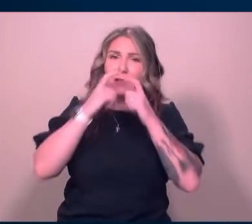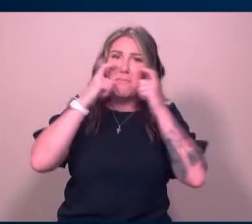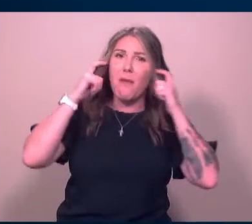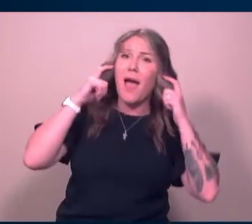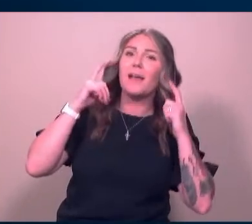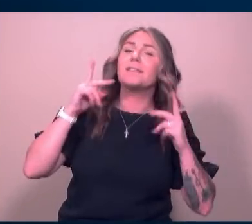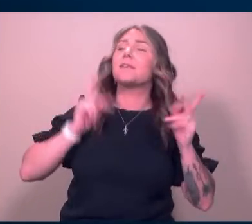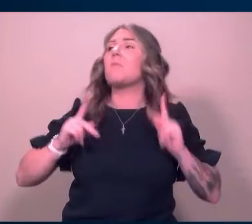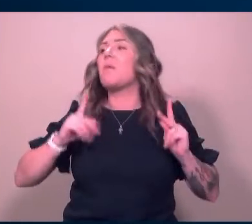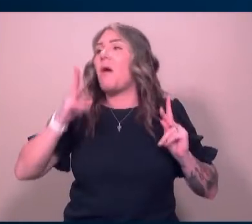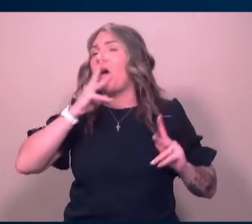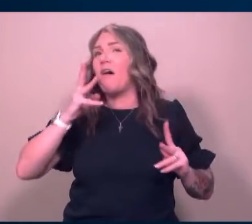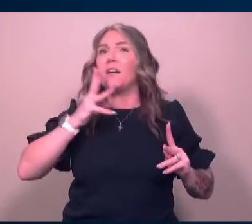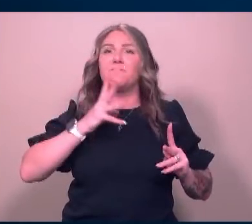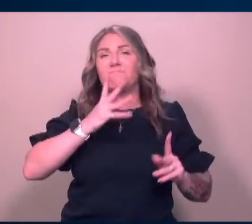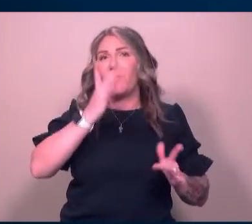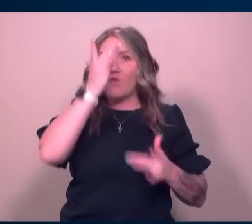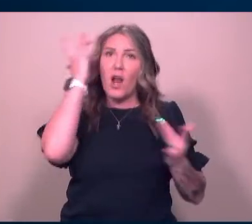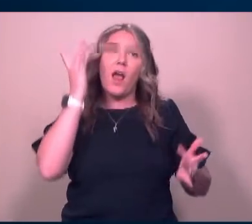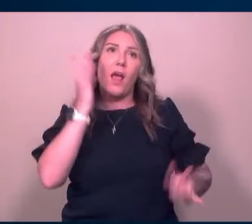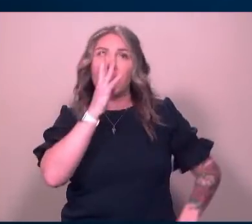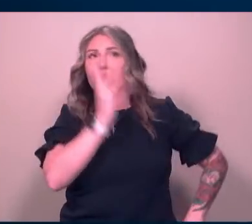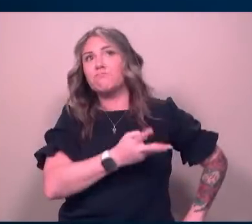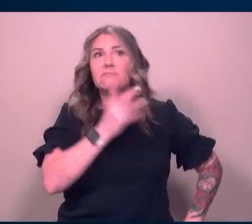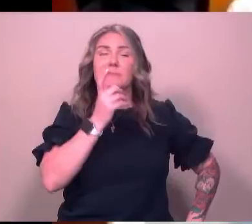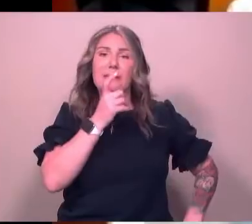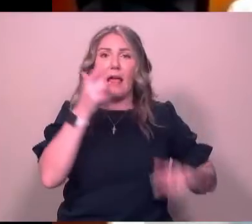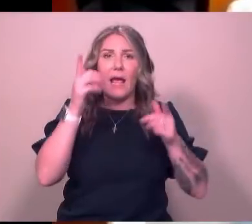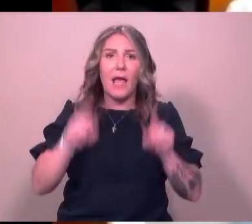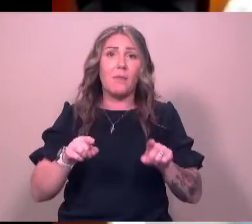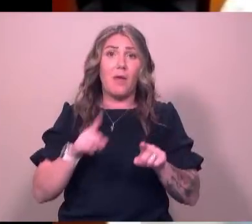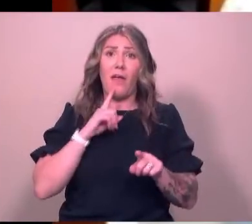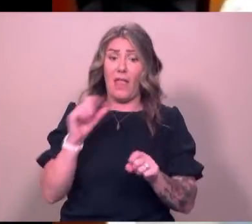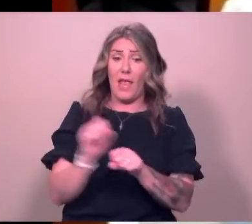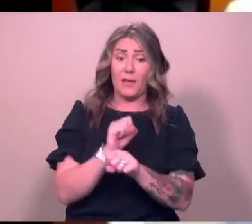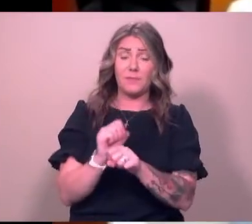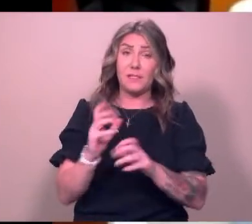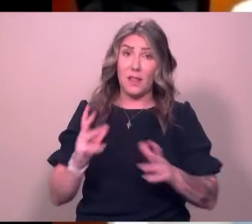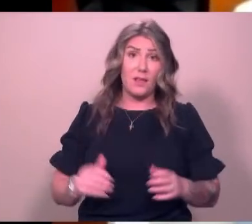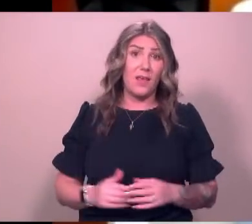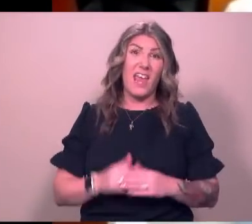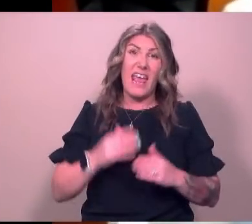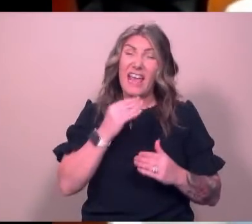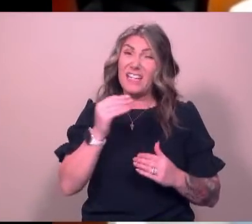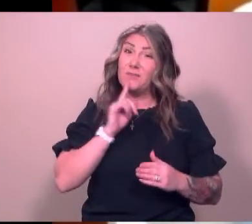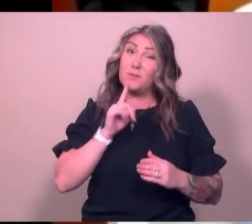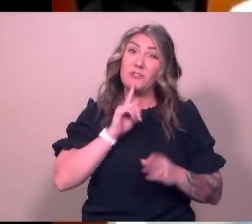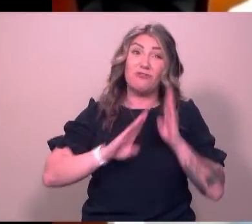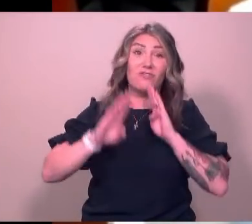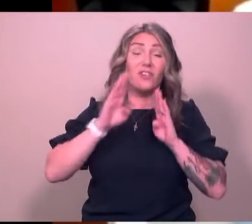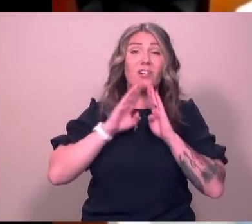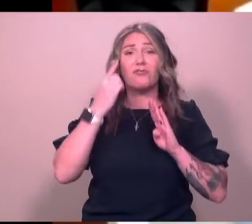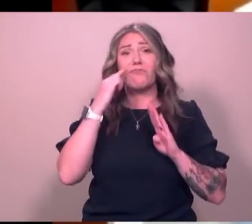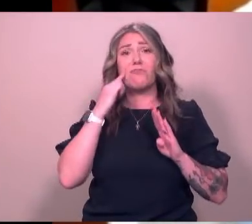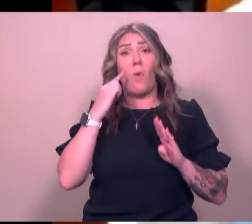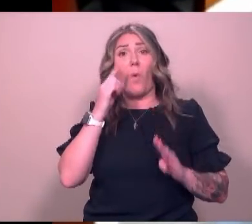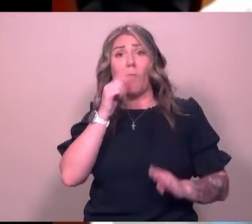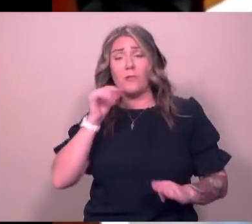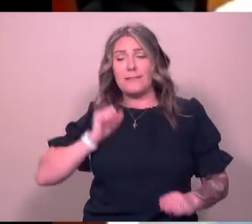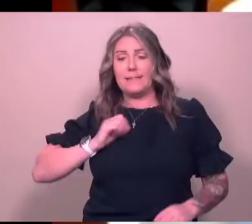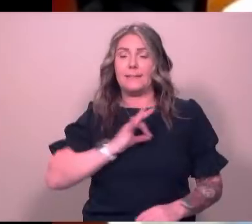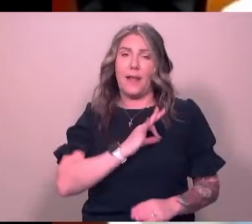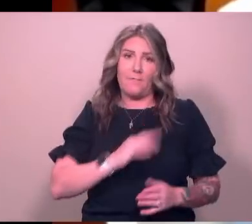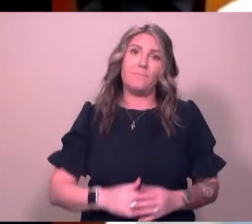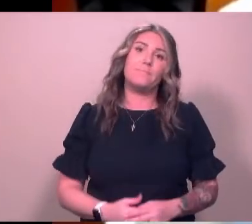like it's all gone. Mm-hmm. Yeah, no, absolutely. It's particularly frustrating for our staff. And I think